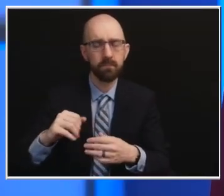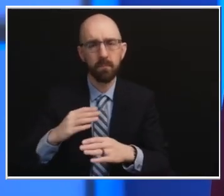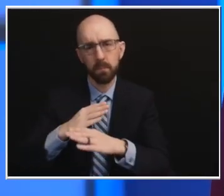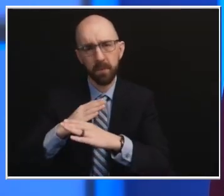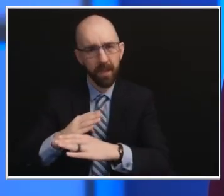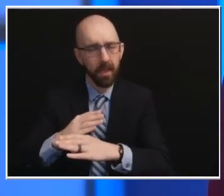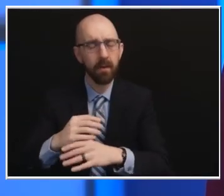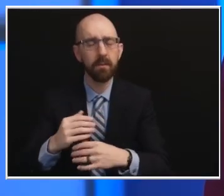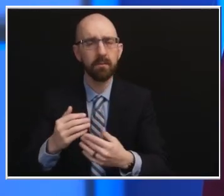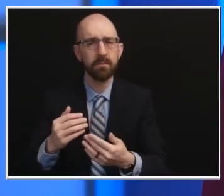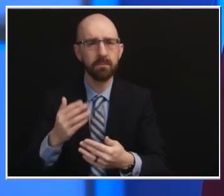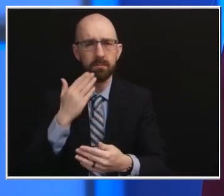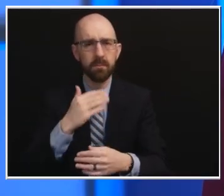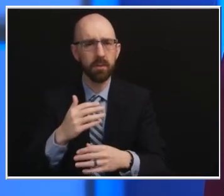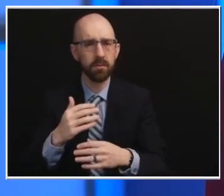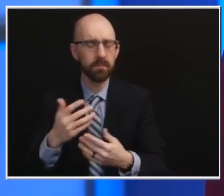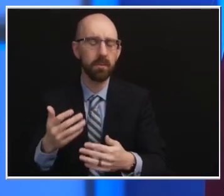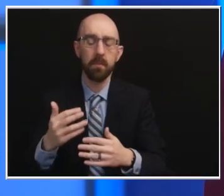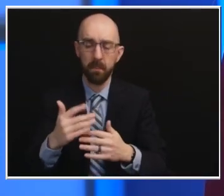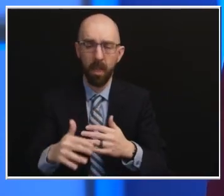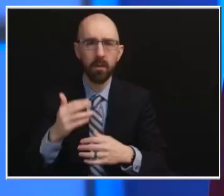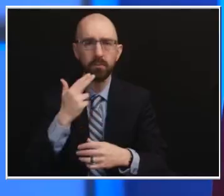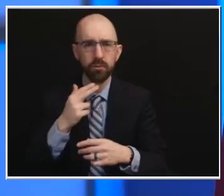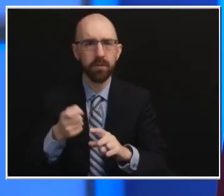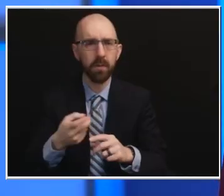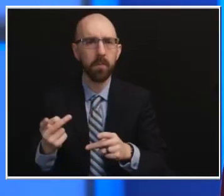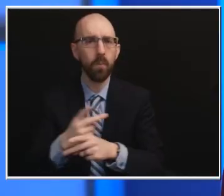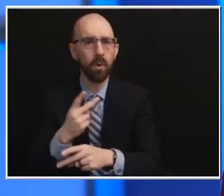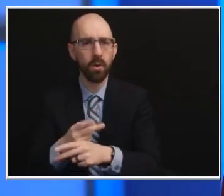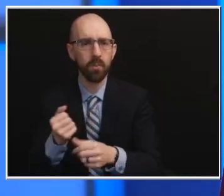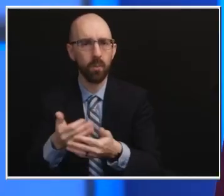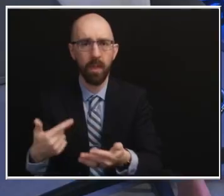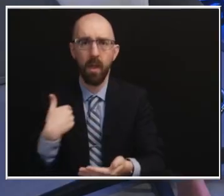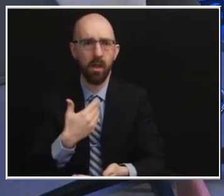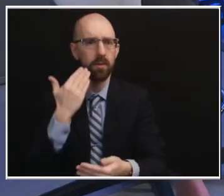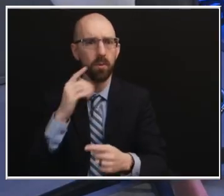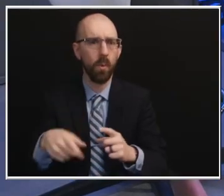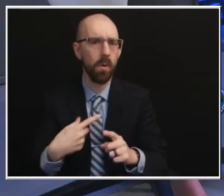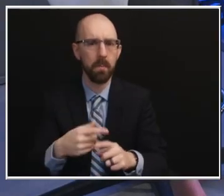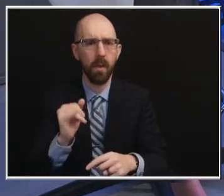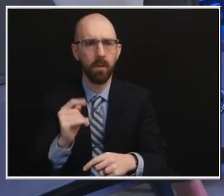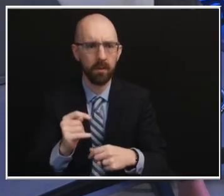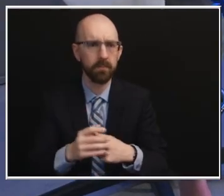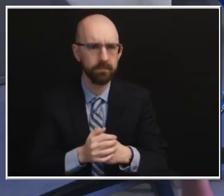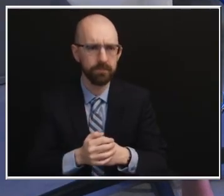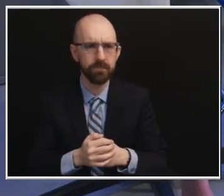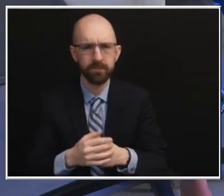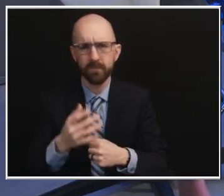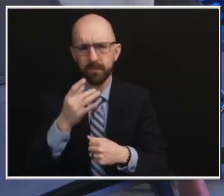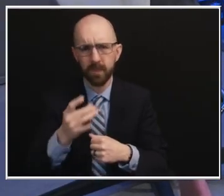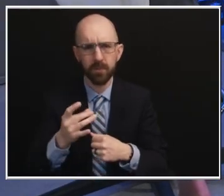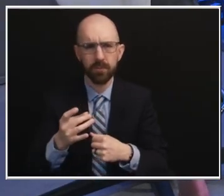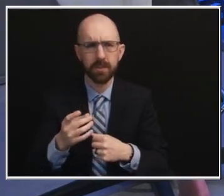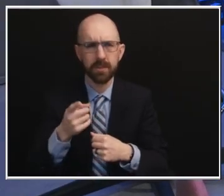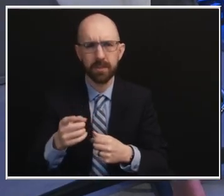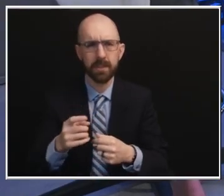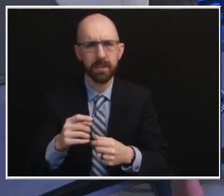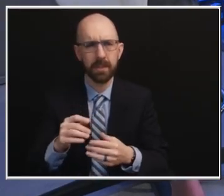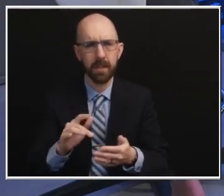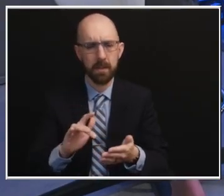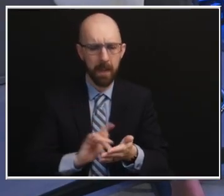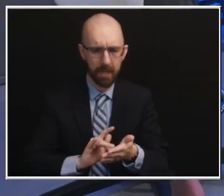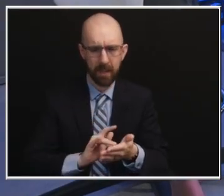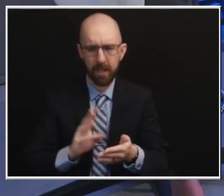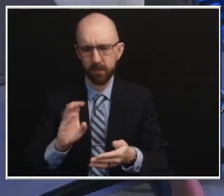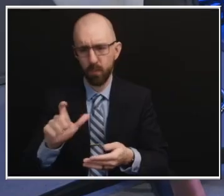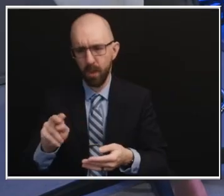blood sugar from worsening over time without us having any knowledge of it. Yeah, it's interesting. Medicalizing wellness. Well, wellness is good medicine